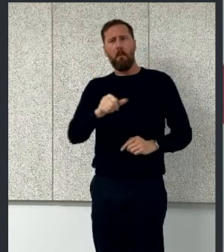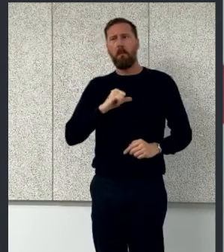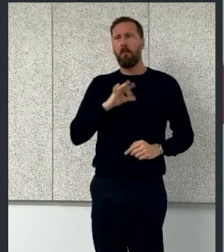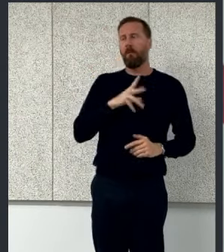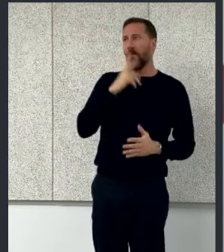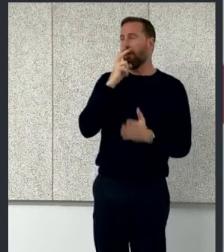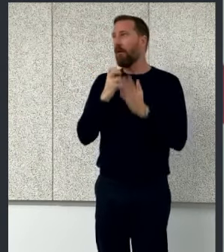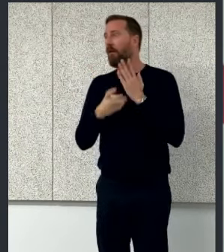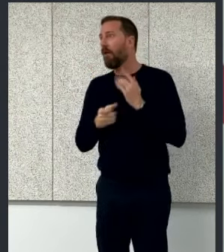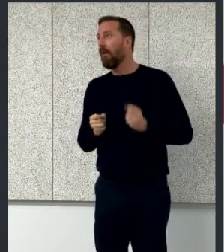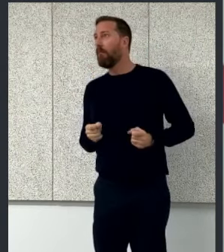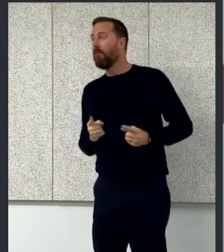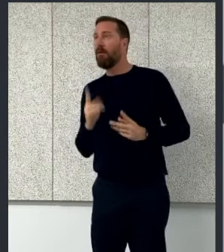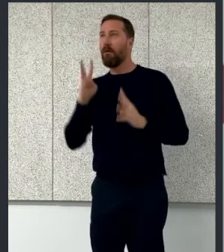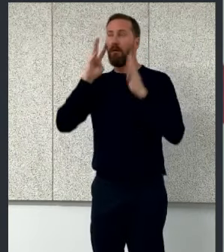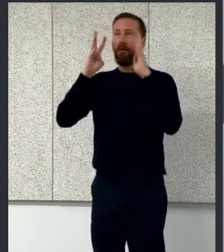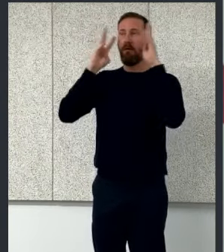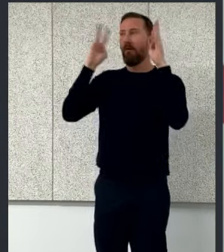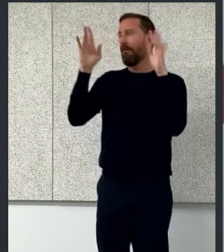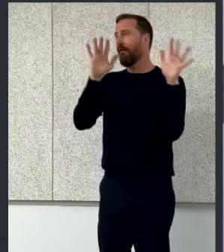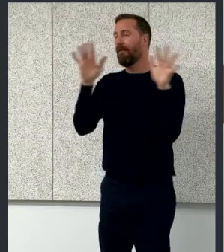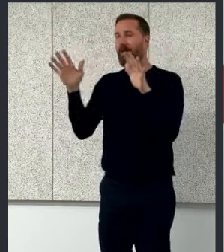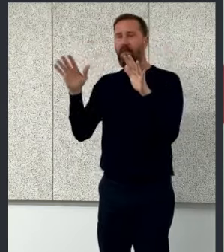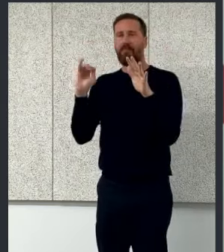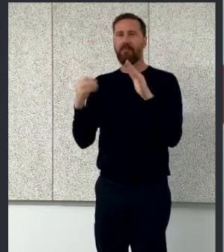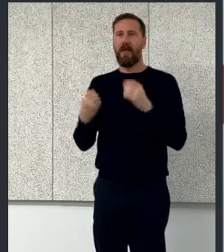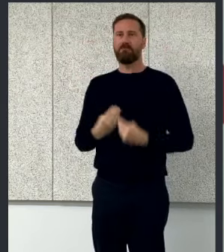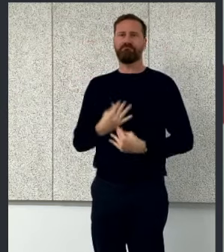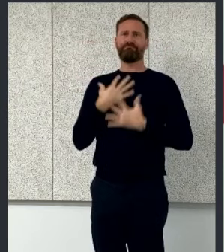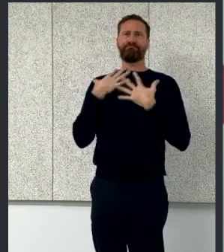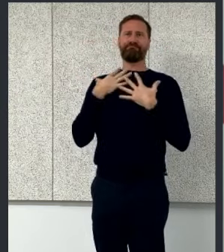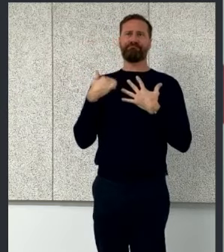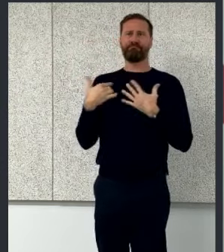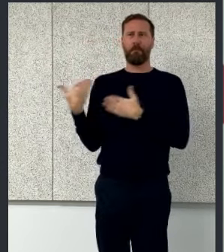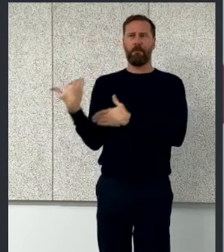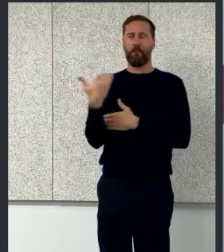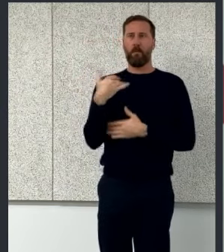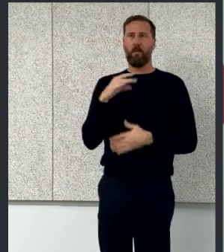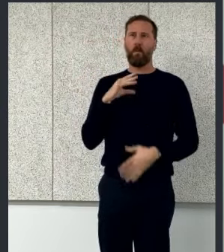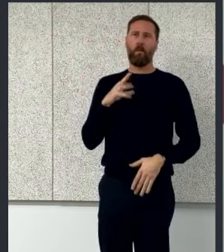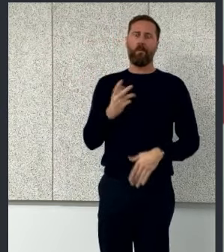and that's how I get going in the morning when I'm on the subway.